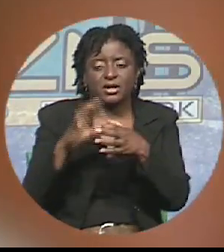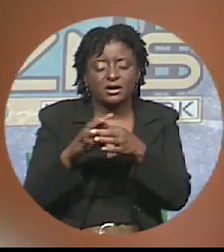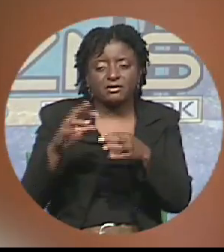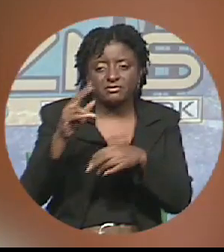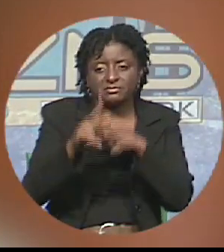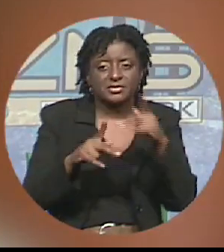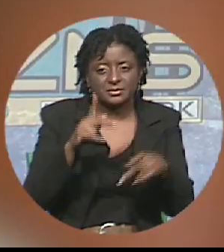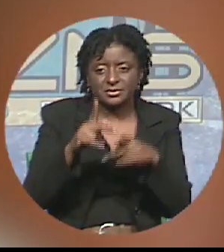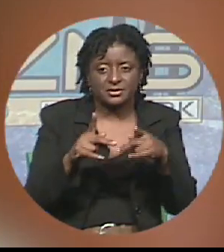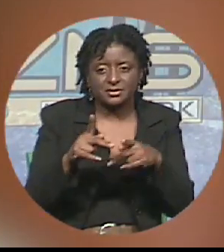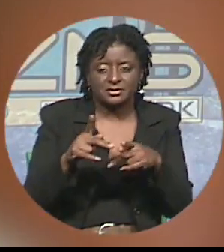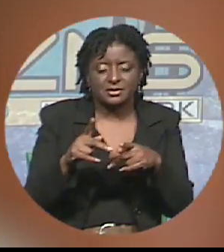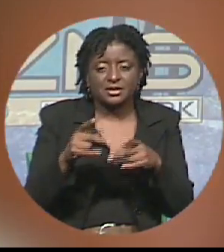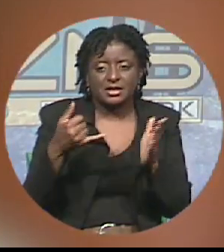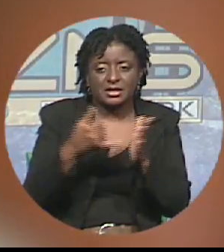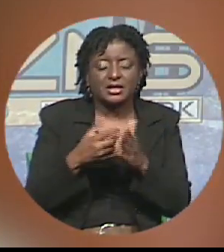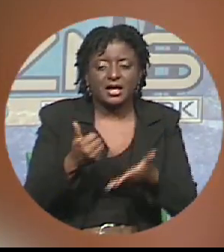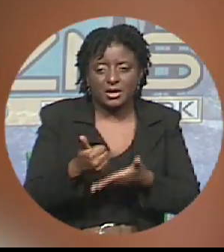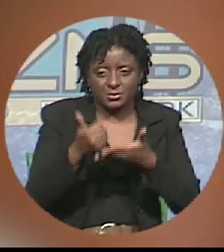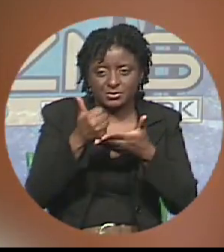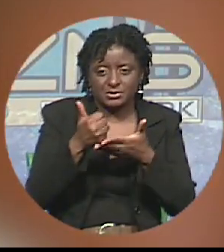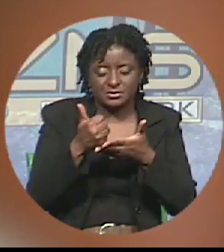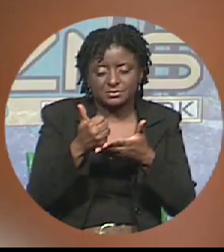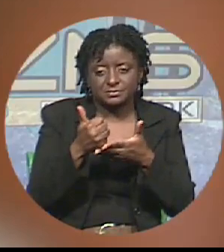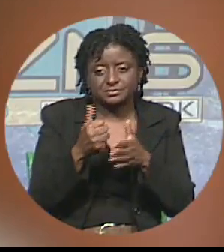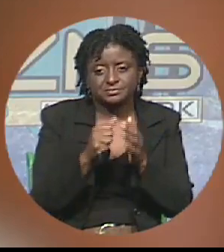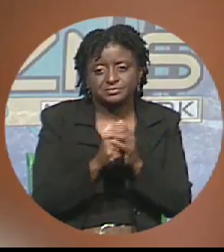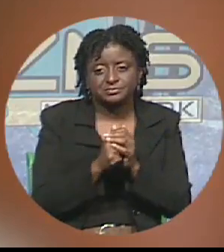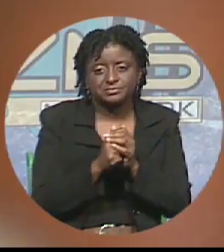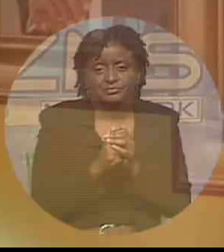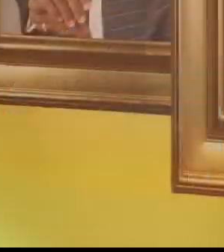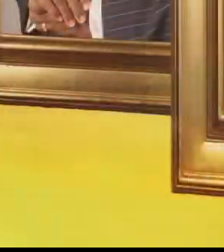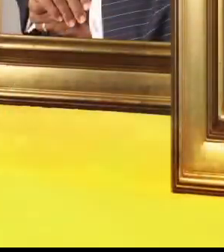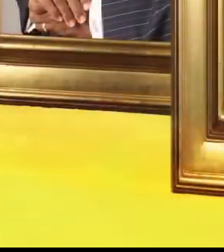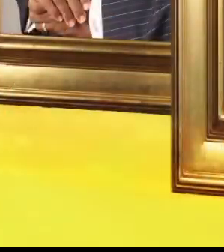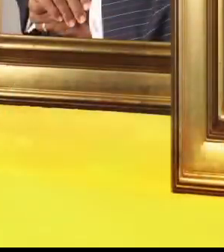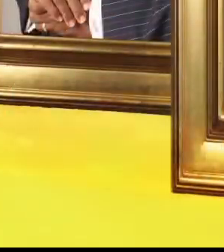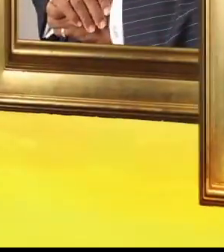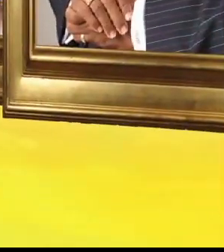time. Cleopatra Murphy, ZNS Network News.